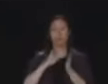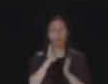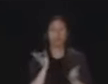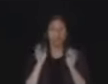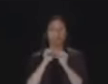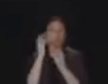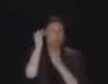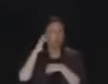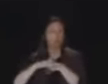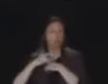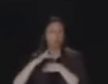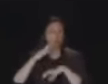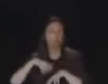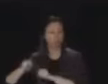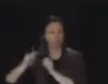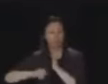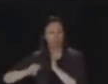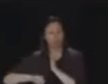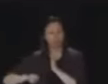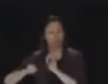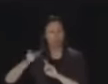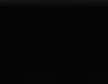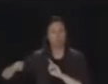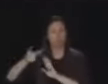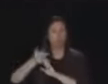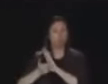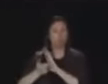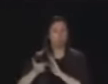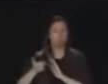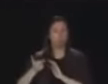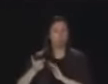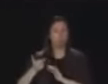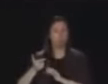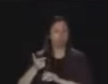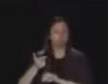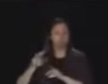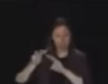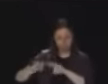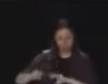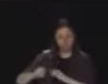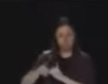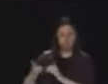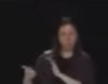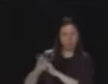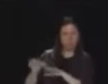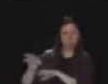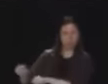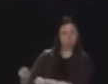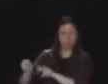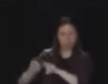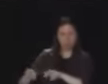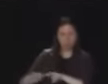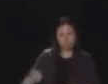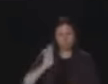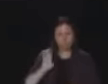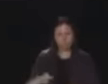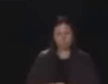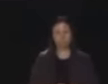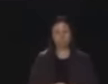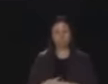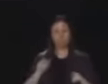support investigations by law enforcement into these illegal blockades. We are making these